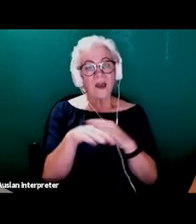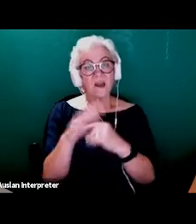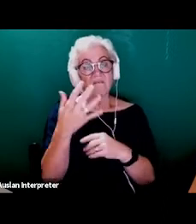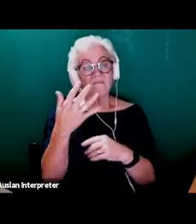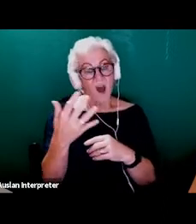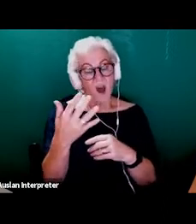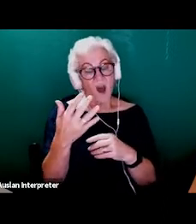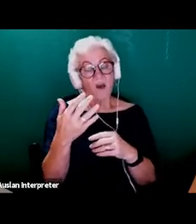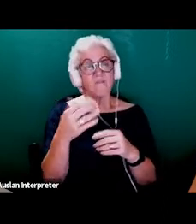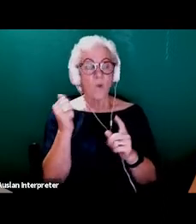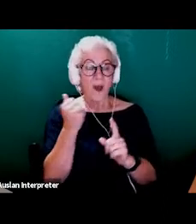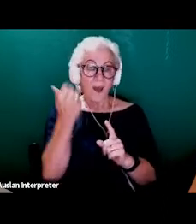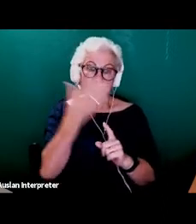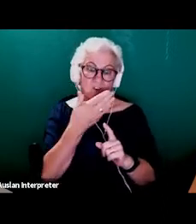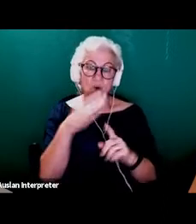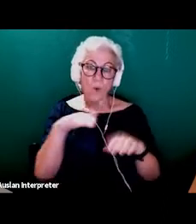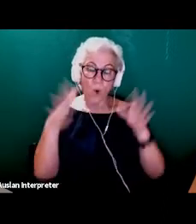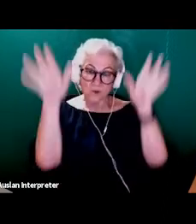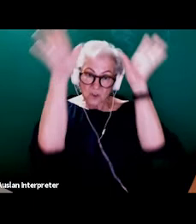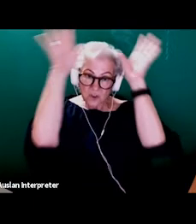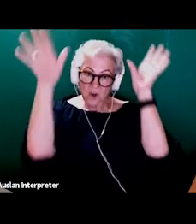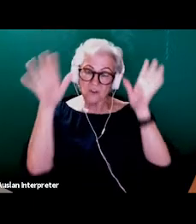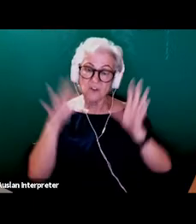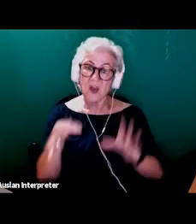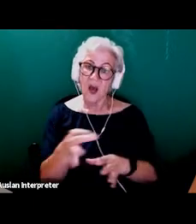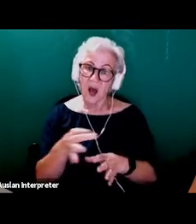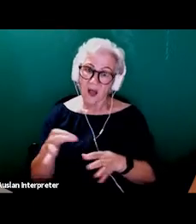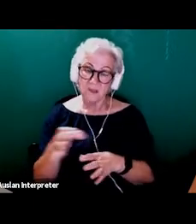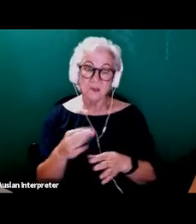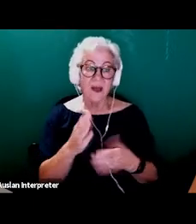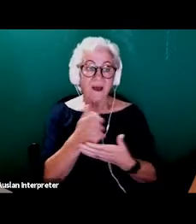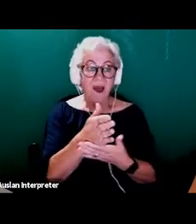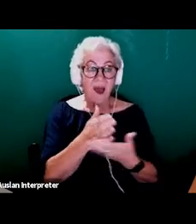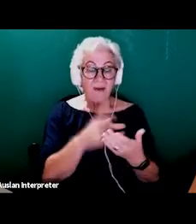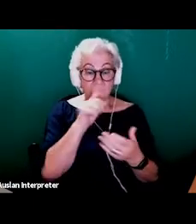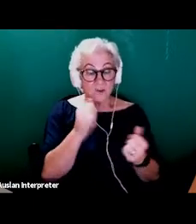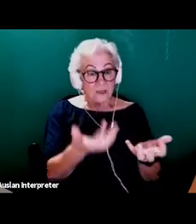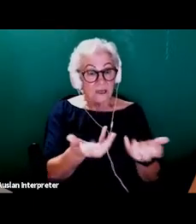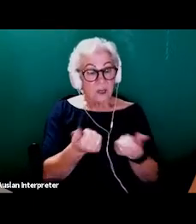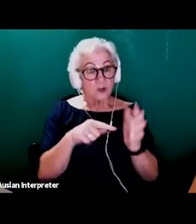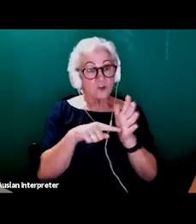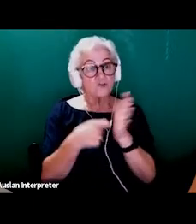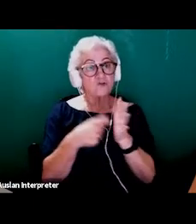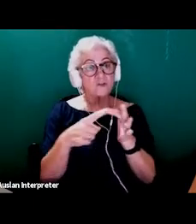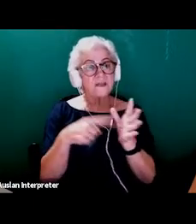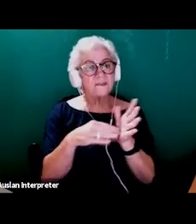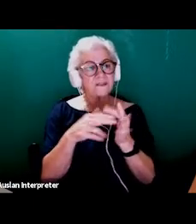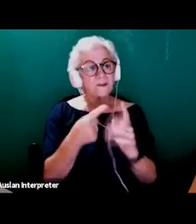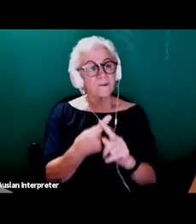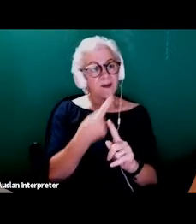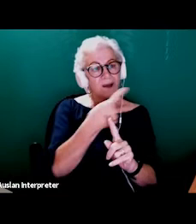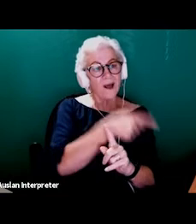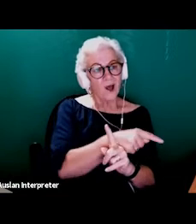Strait Islander descent. Half of the people who had received treatment post 2001 had already received